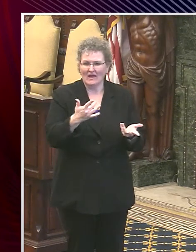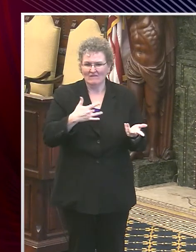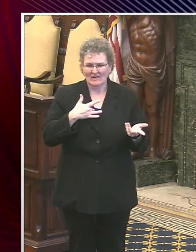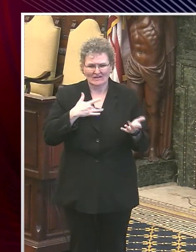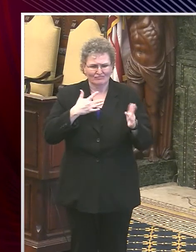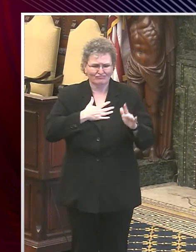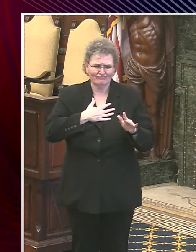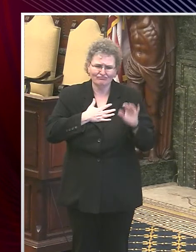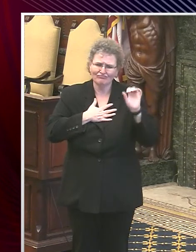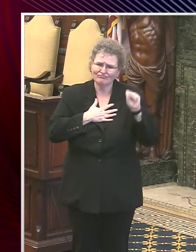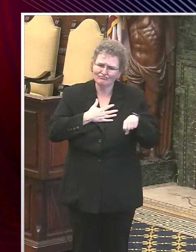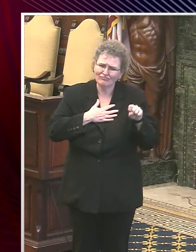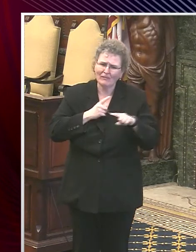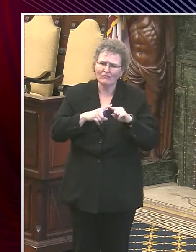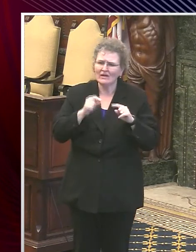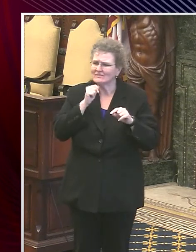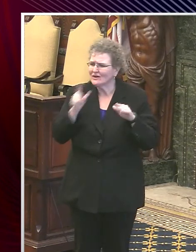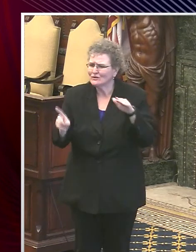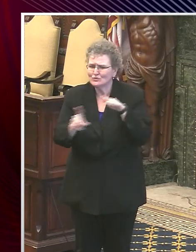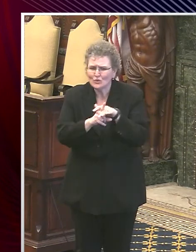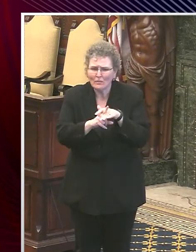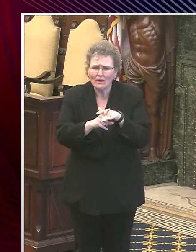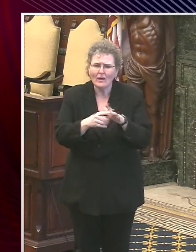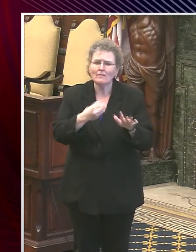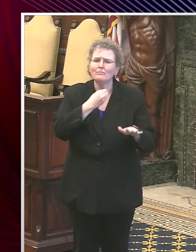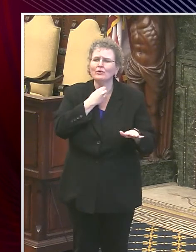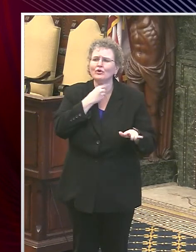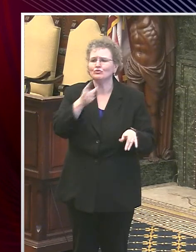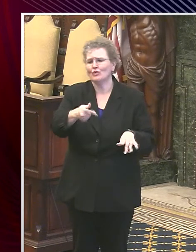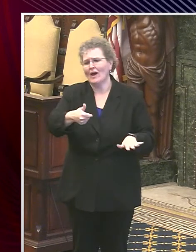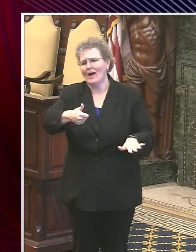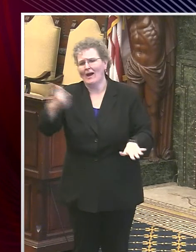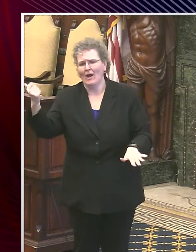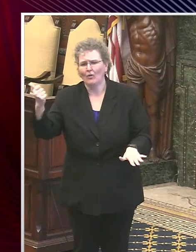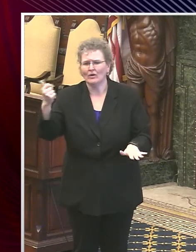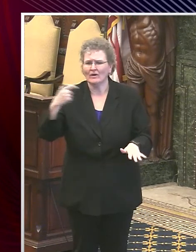gets shown the door by the Marines in the next few weeks.